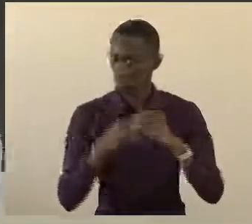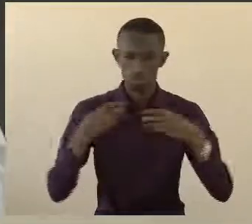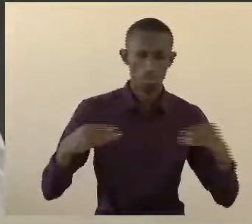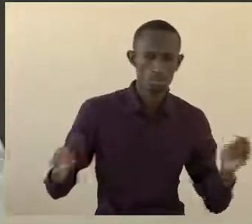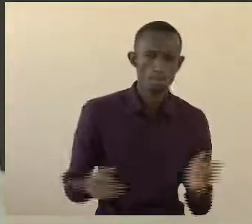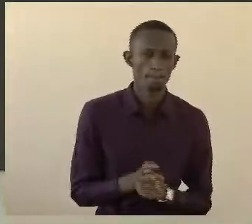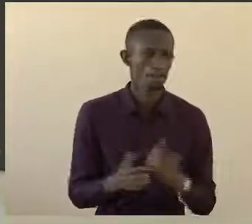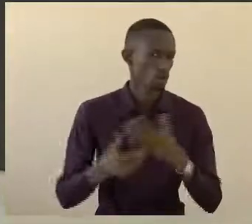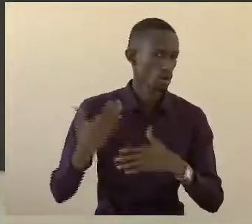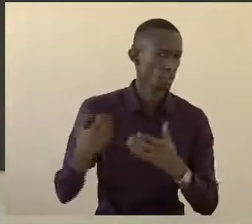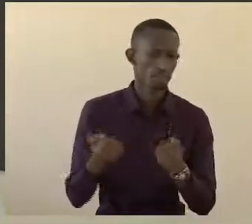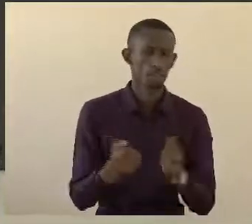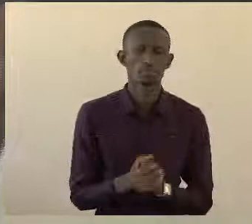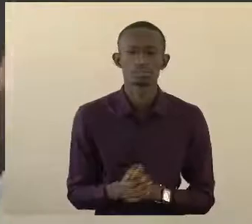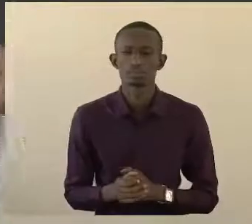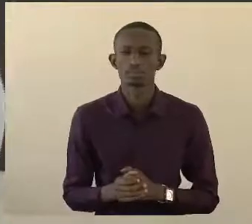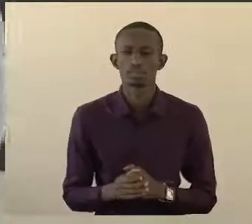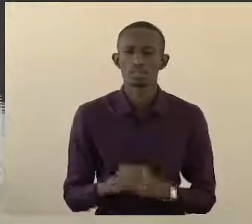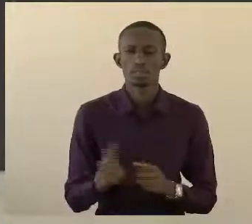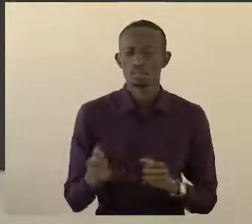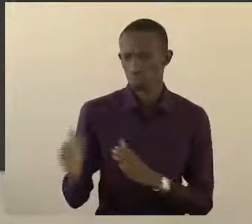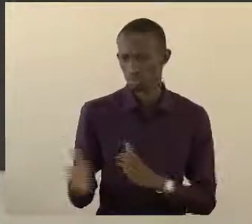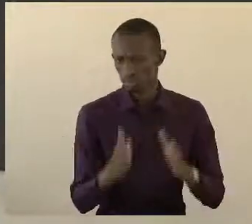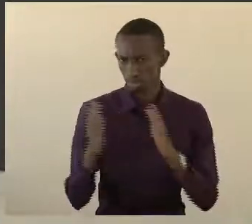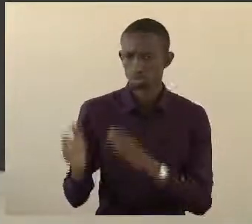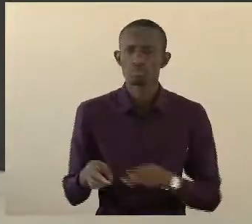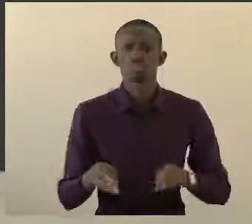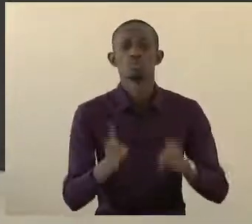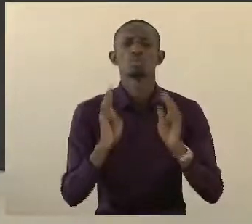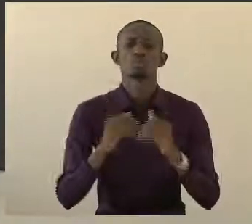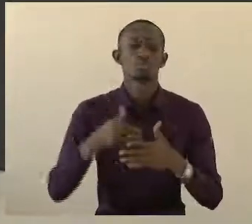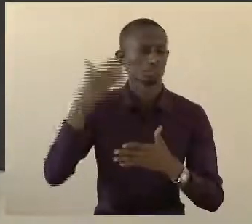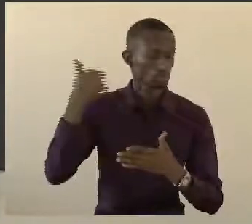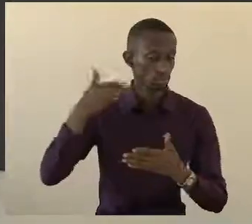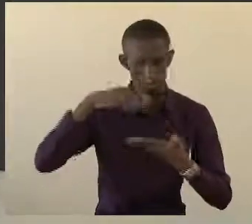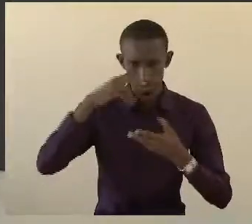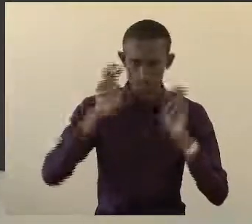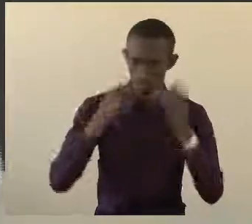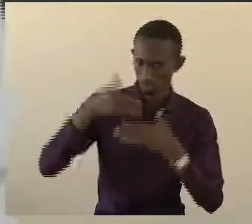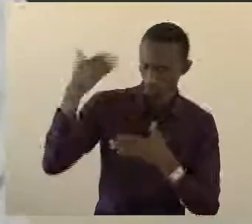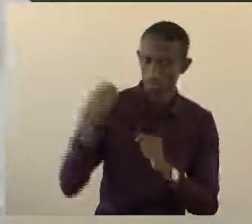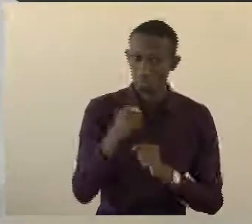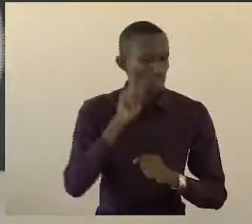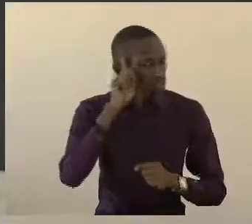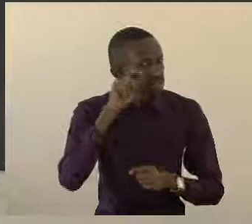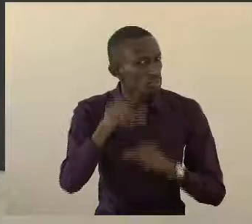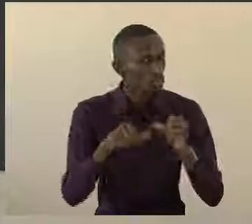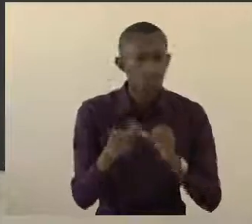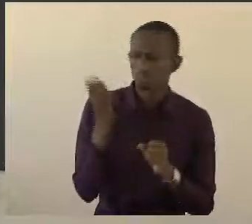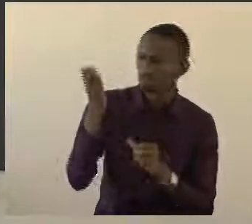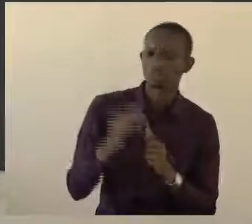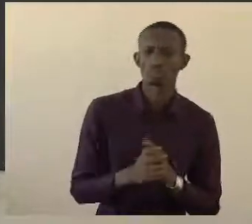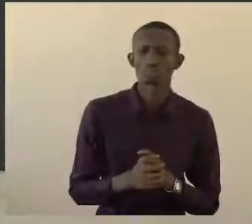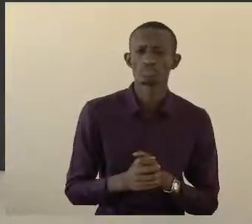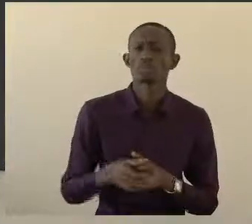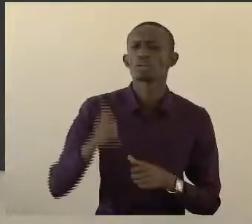the preparation methods we have covered in the previous units. So think about the structures